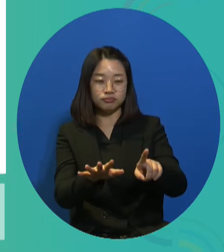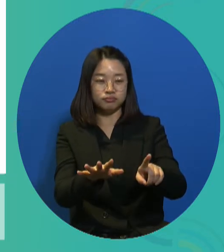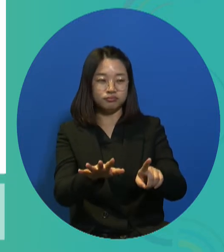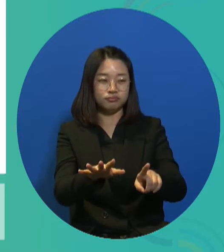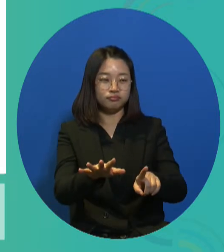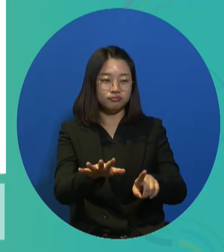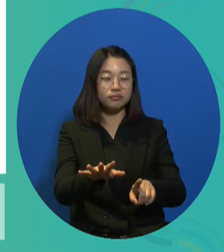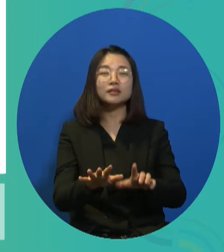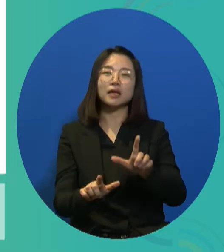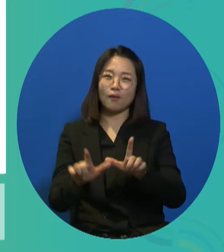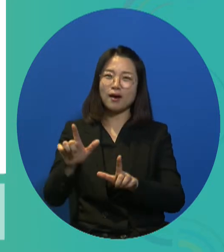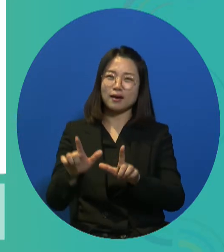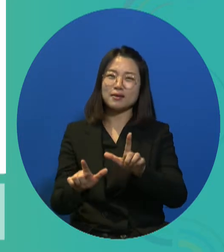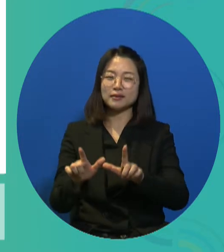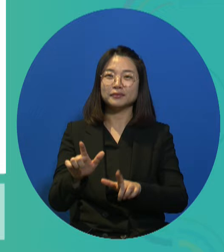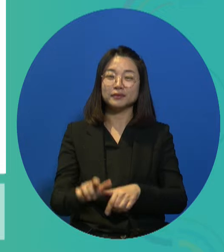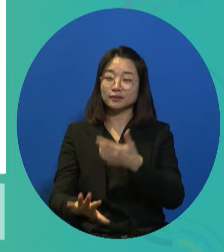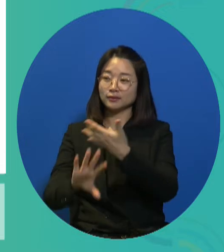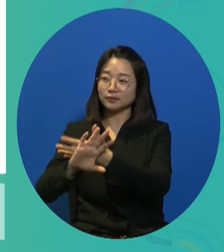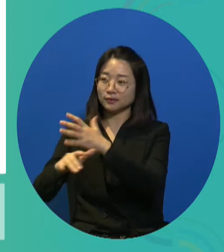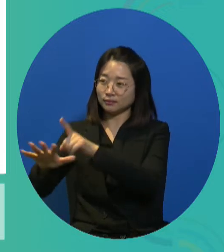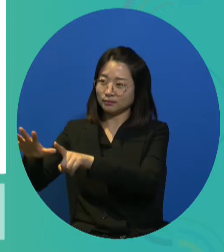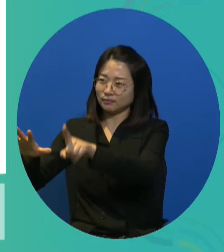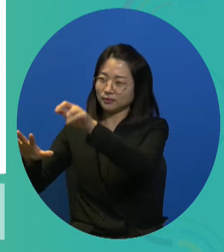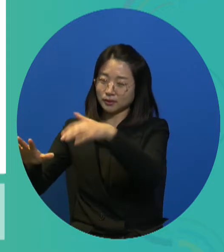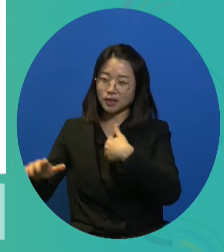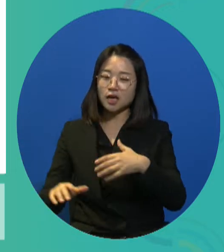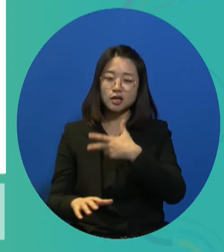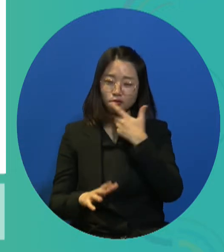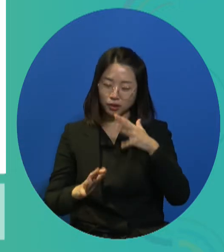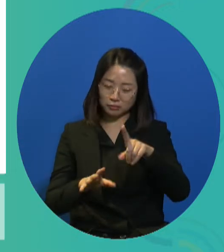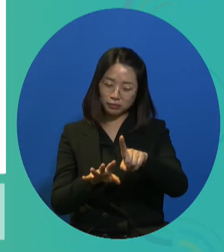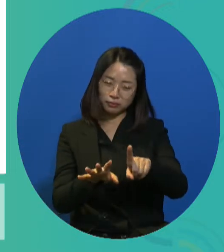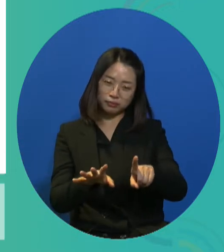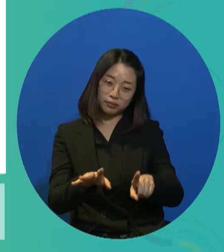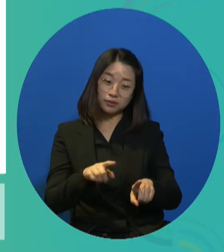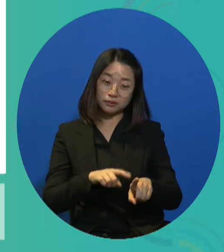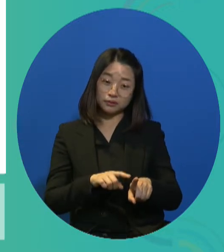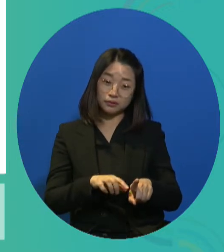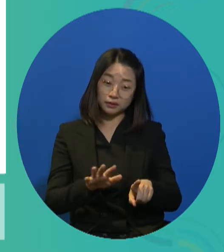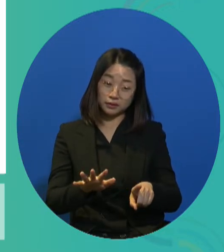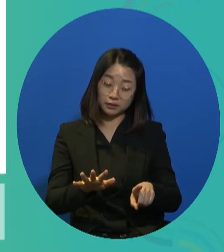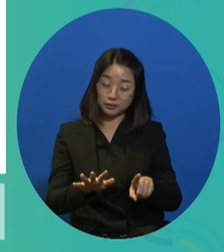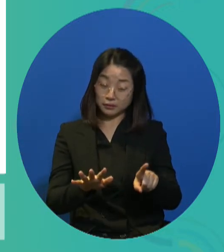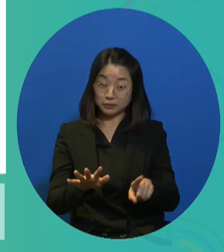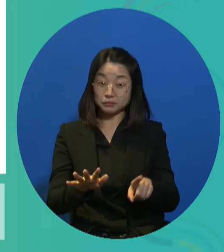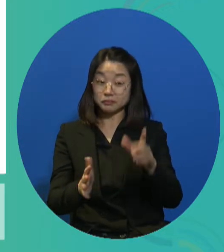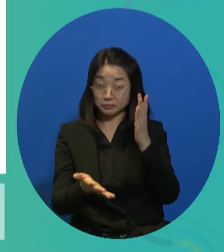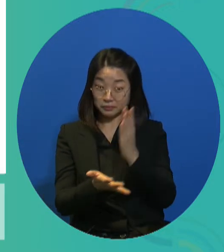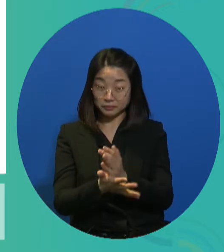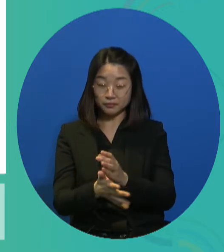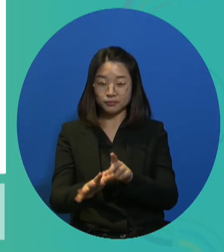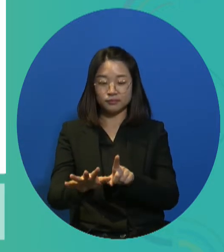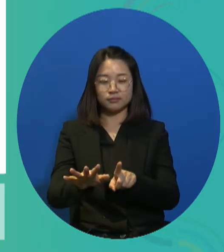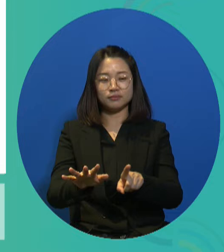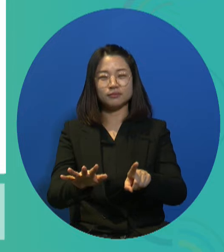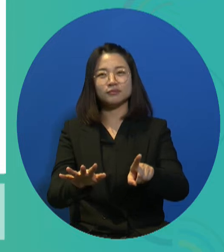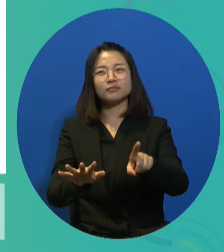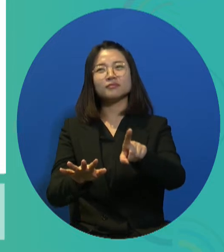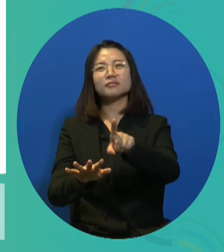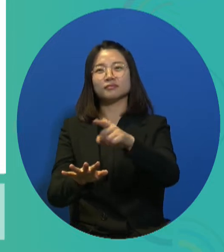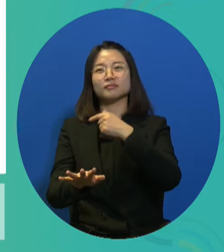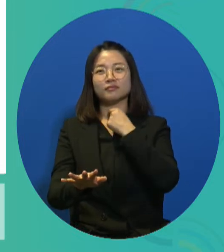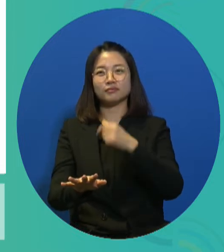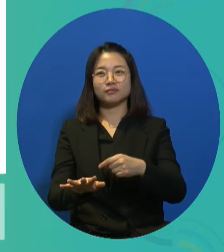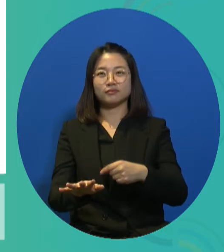global deinstitutionalisation, and we don't want regression in our country to spread and prevent progress